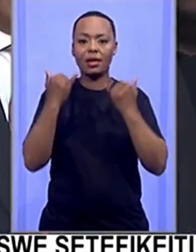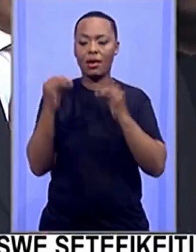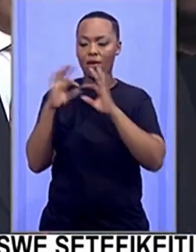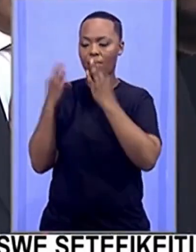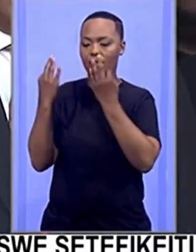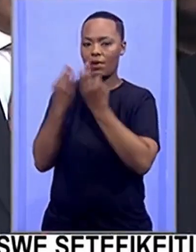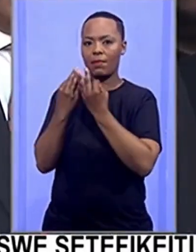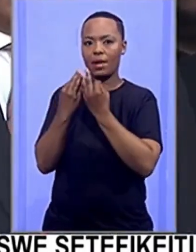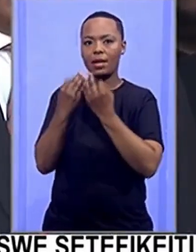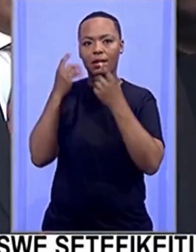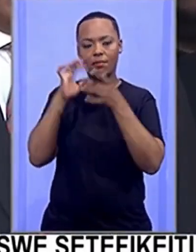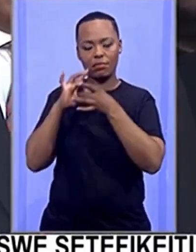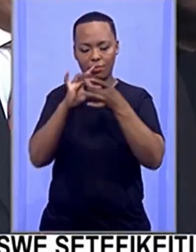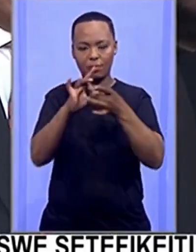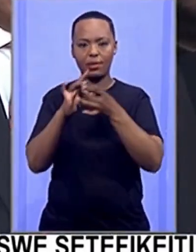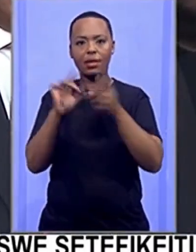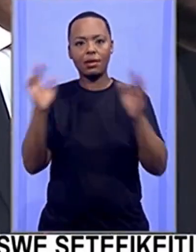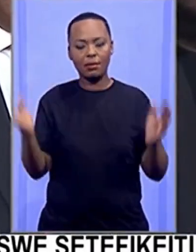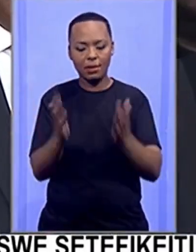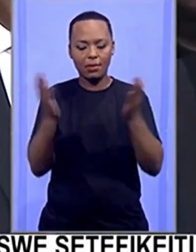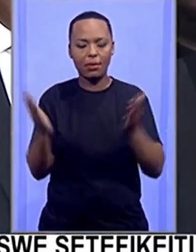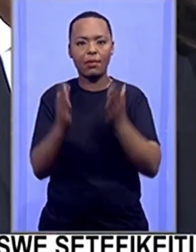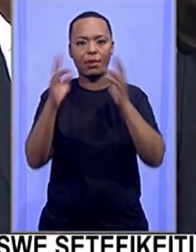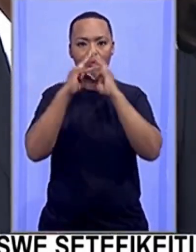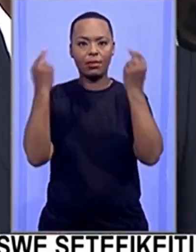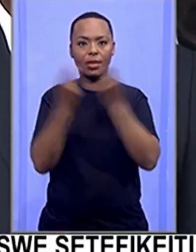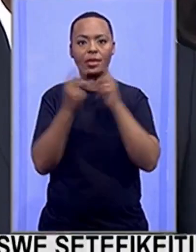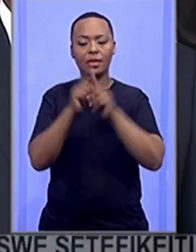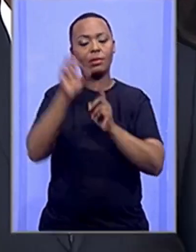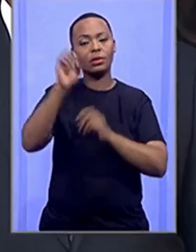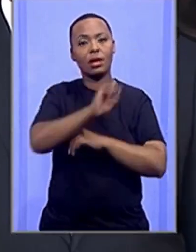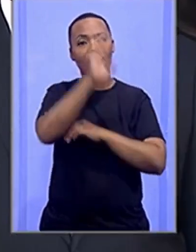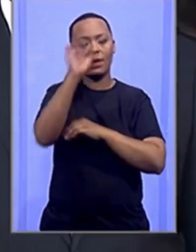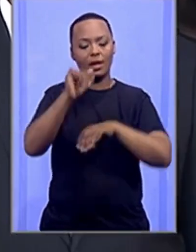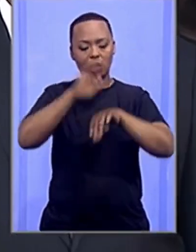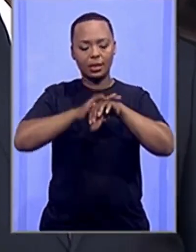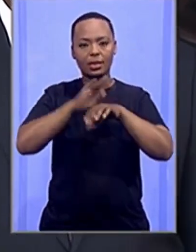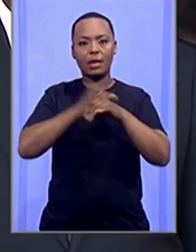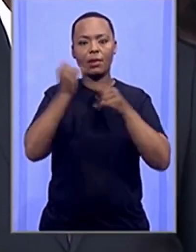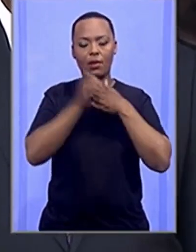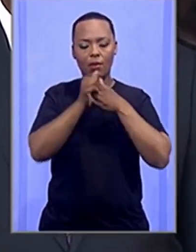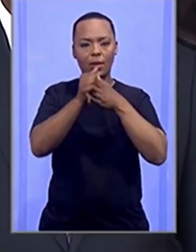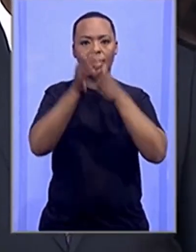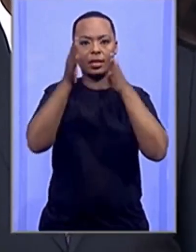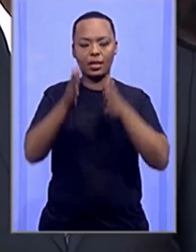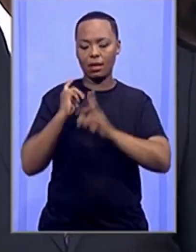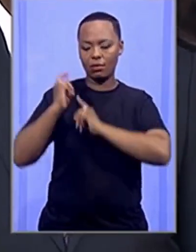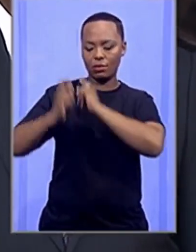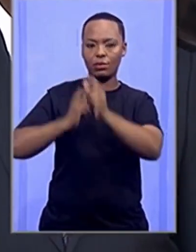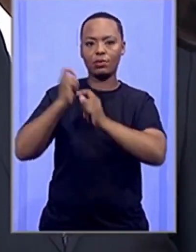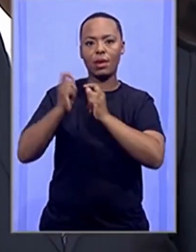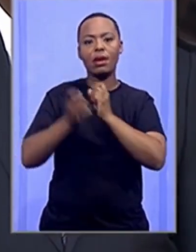gabo setšhaba le go rotloetsa maAforika Borwa gore mo nakong e boeteledipele jwa setso bo santse bona le seabe.